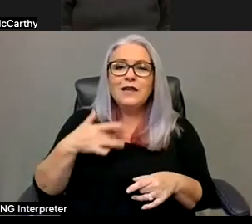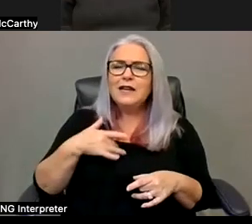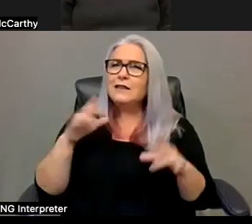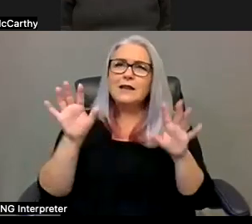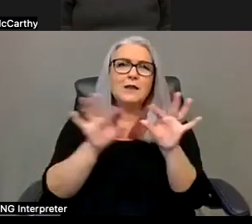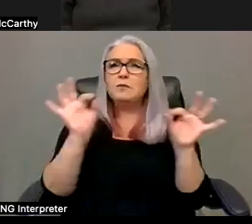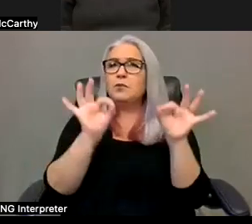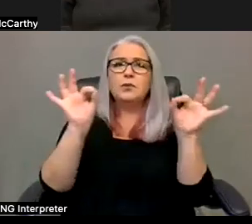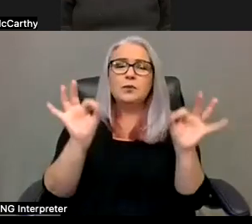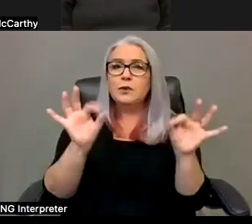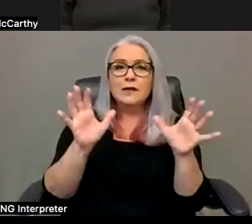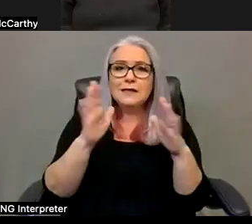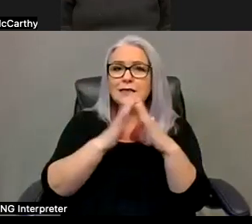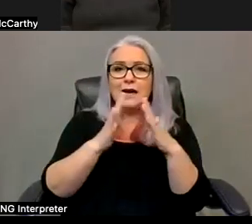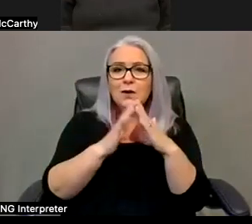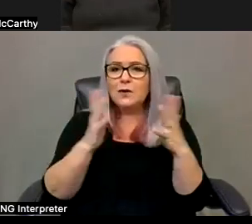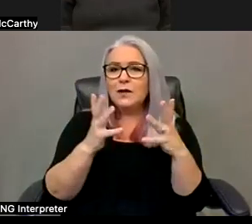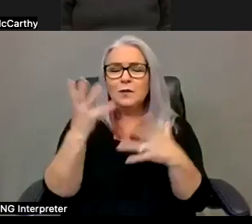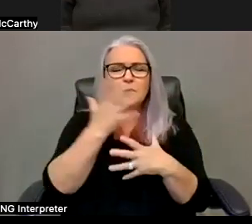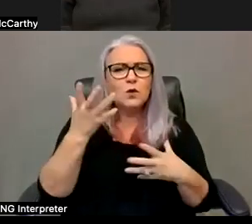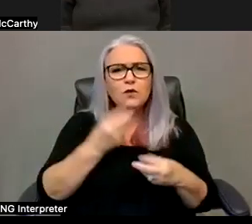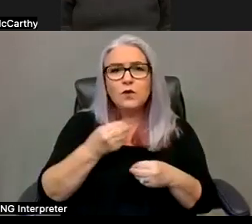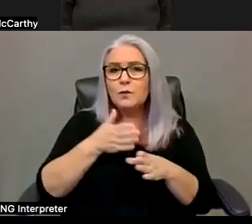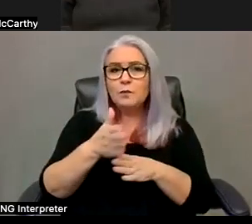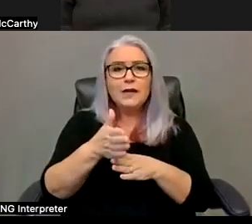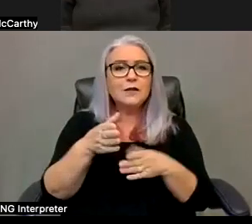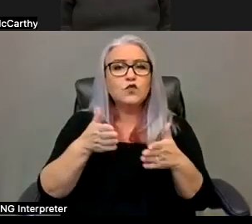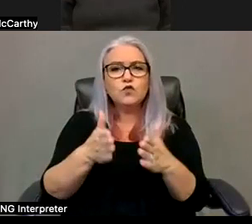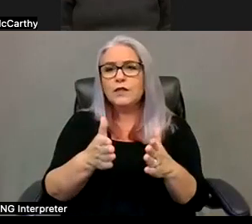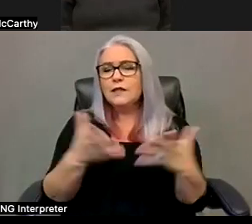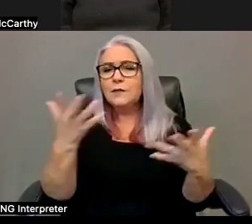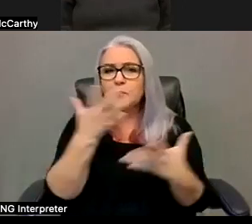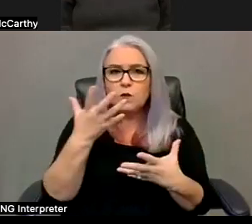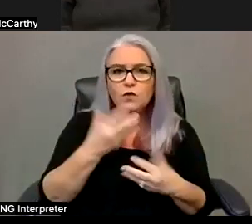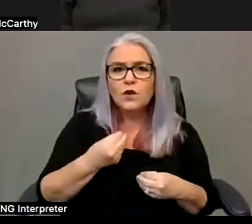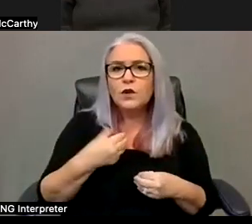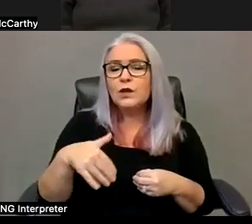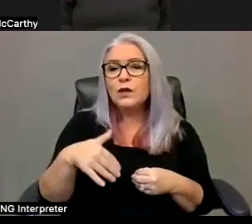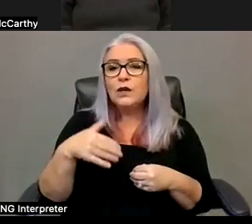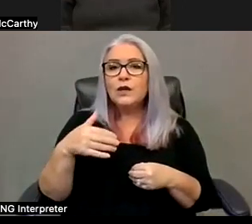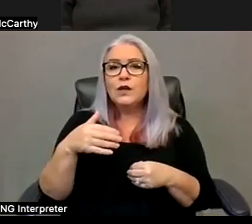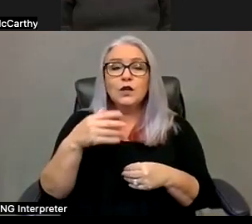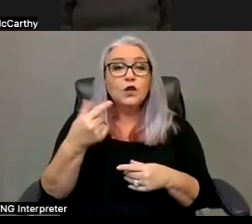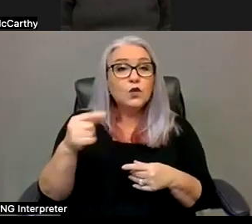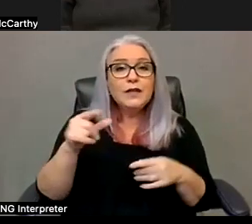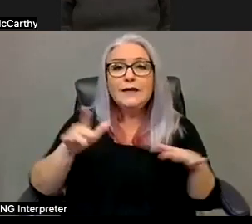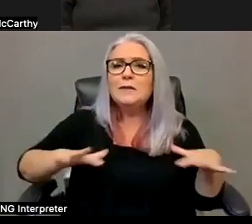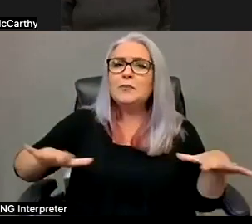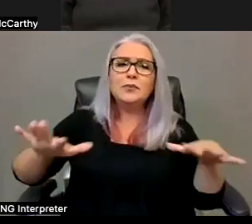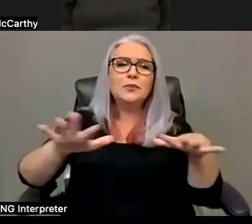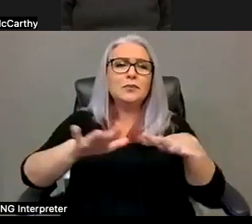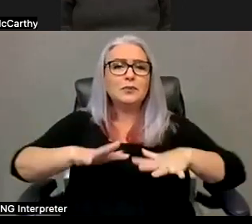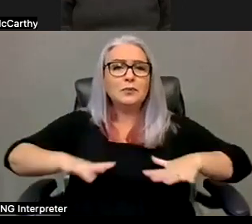It has an extraordinary main street. It has a beautiful green spaces,